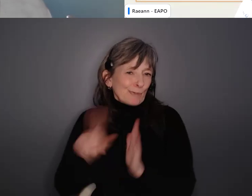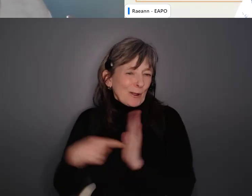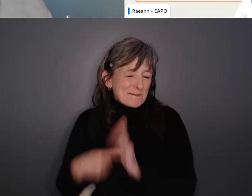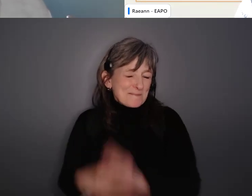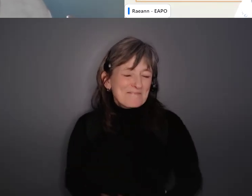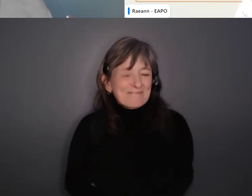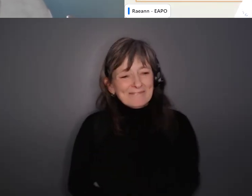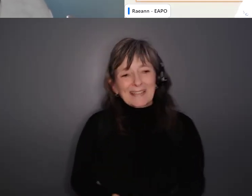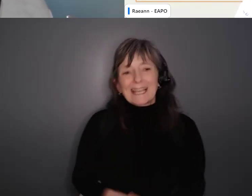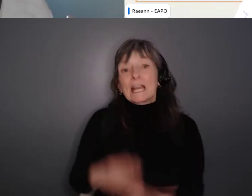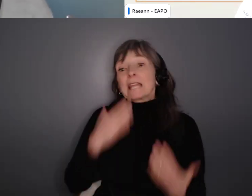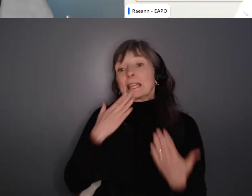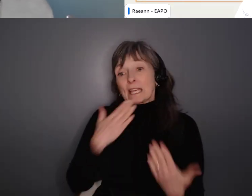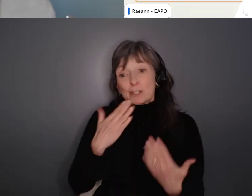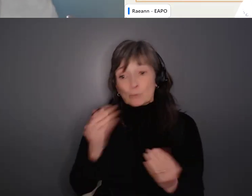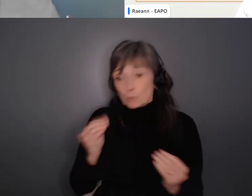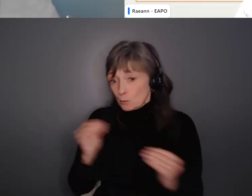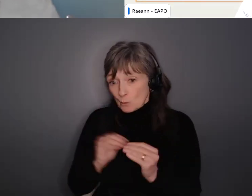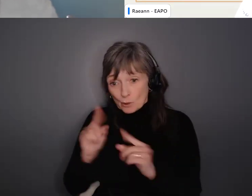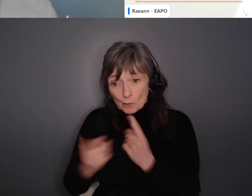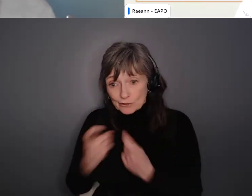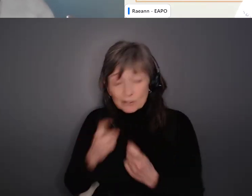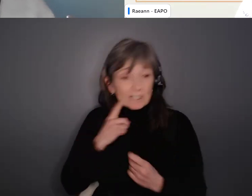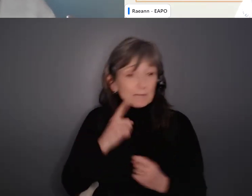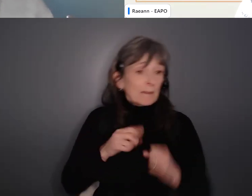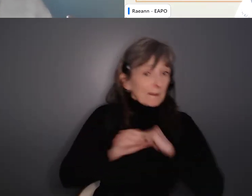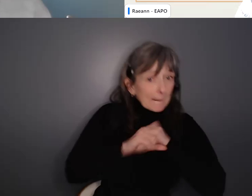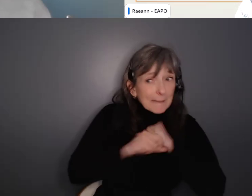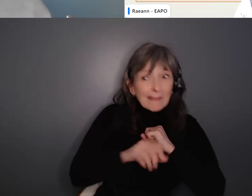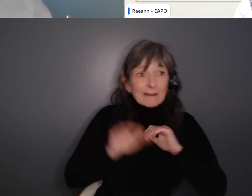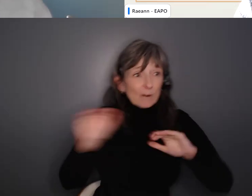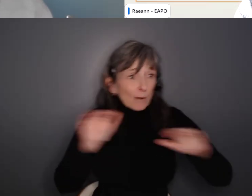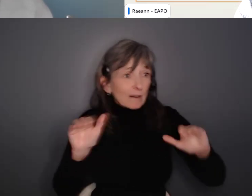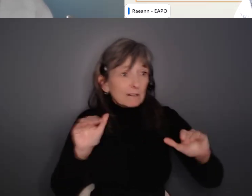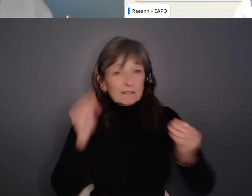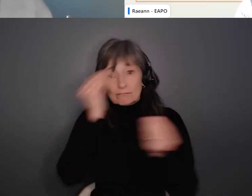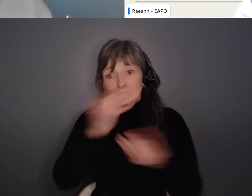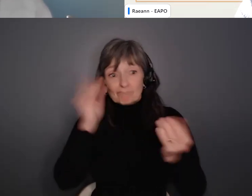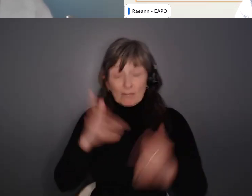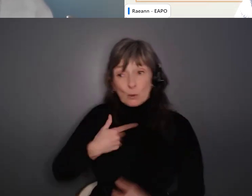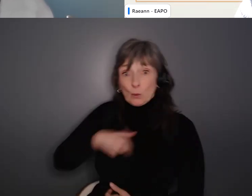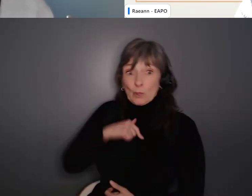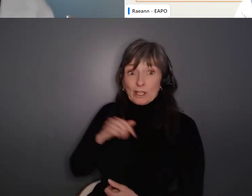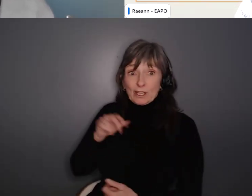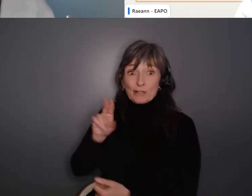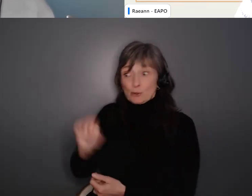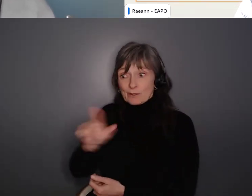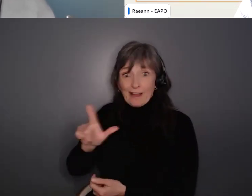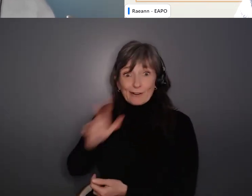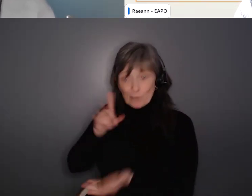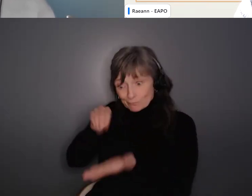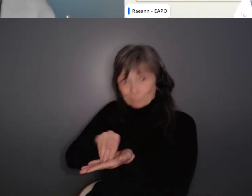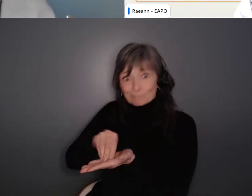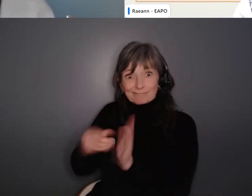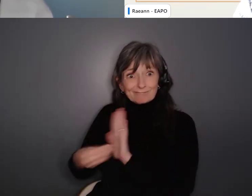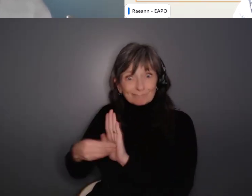the campaign, the work that just bringing public awareness. We've been promoting that in our newsletters and letting people know that that's available. And I know